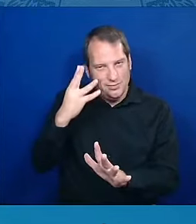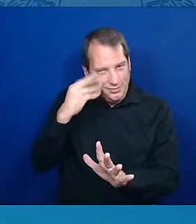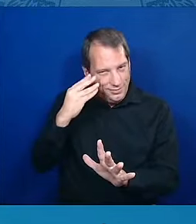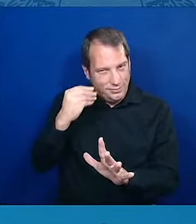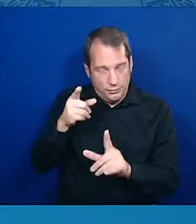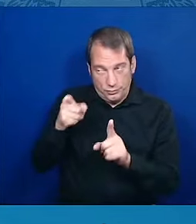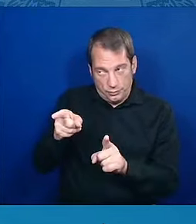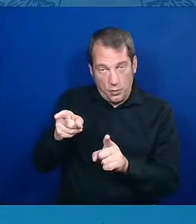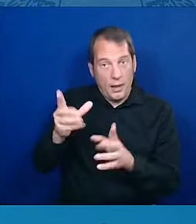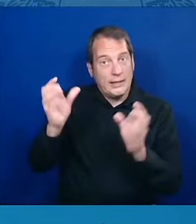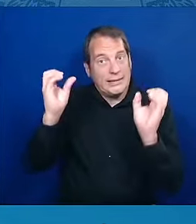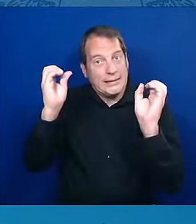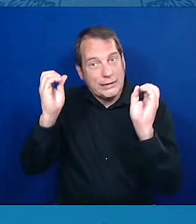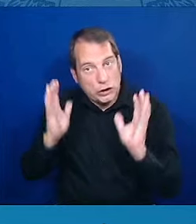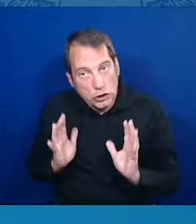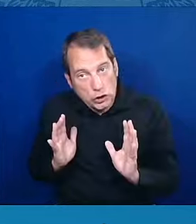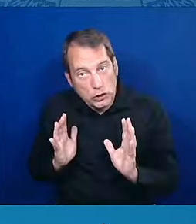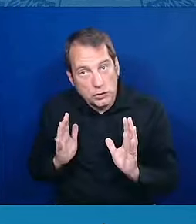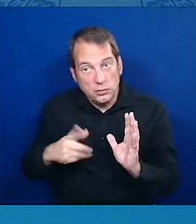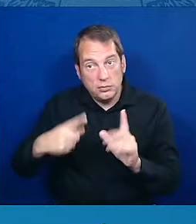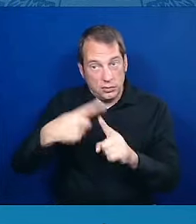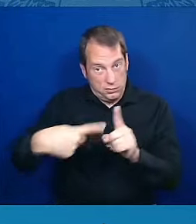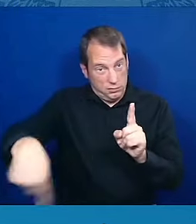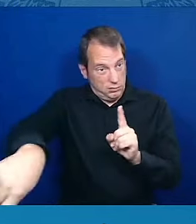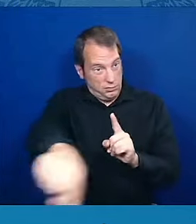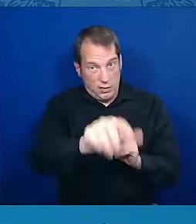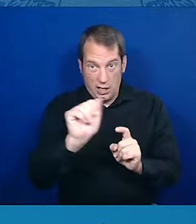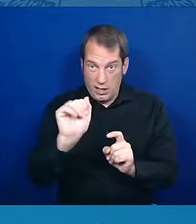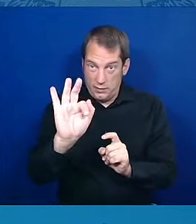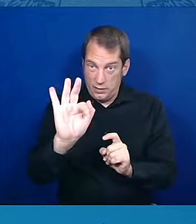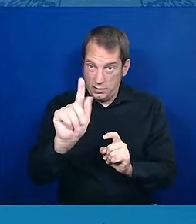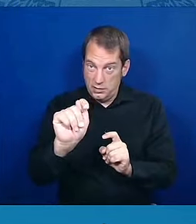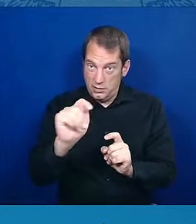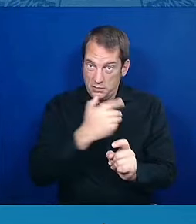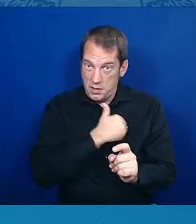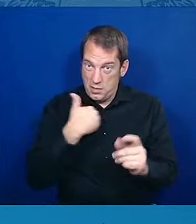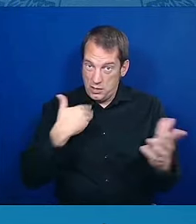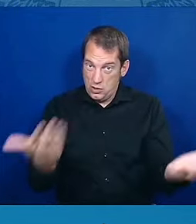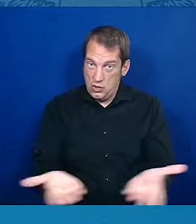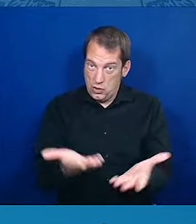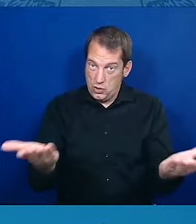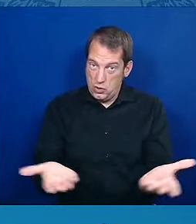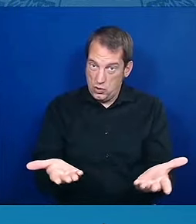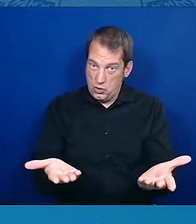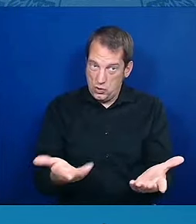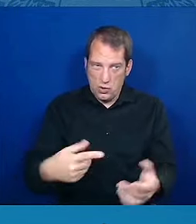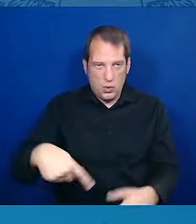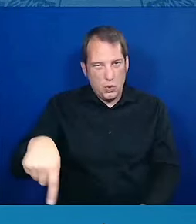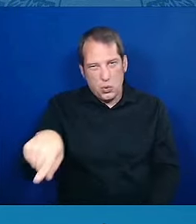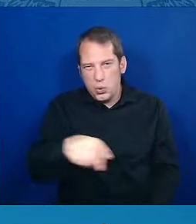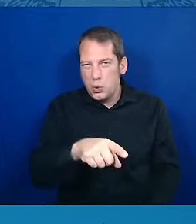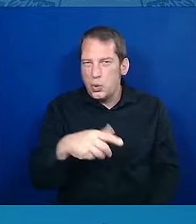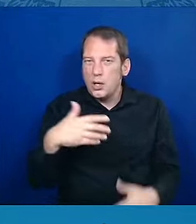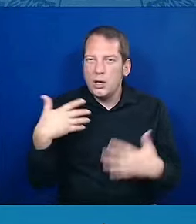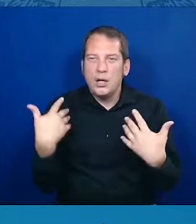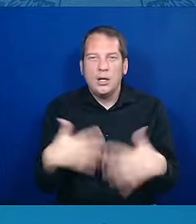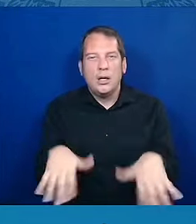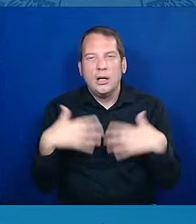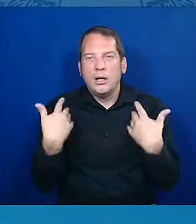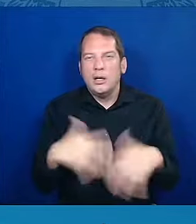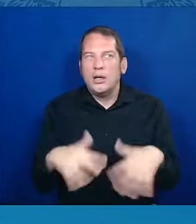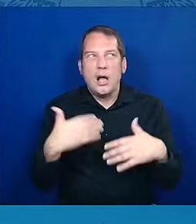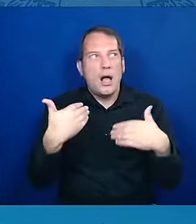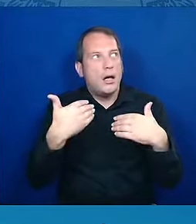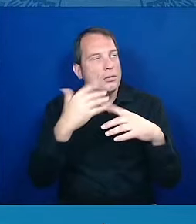AFT, I know that by nature, you are visionaries. You are focused on the future.